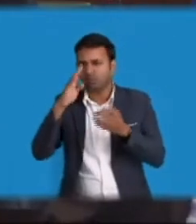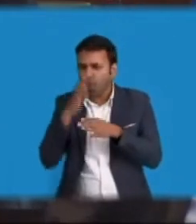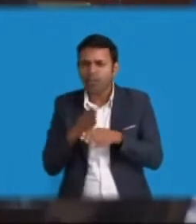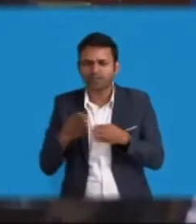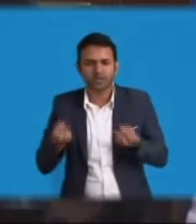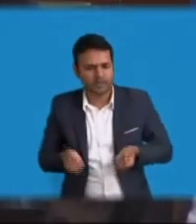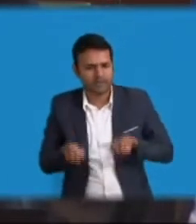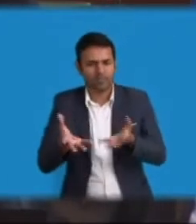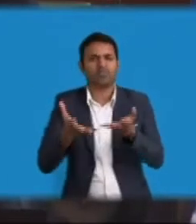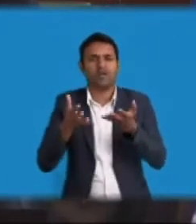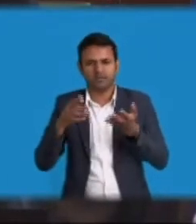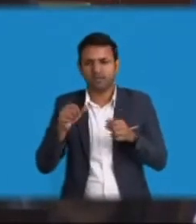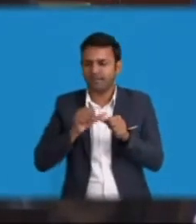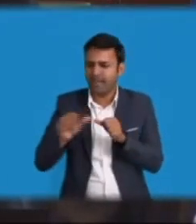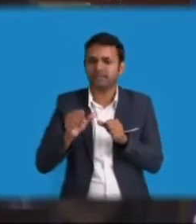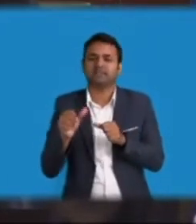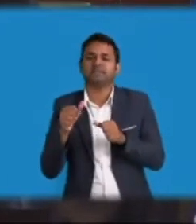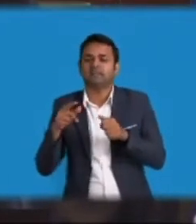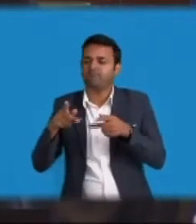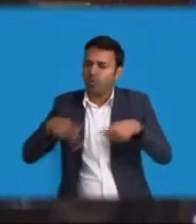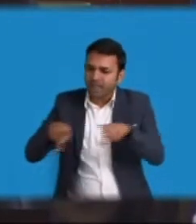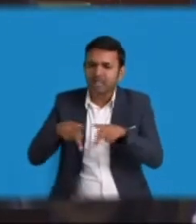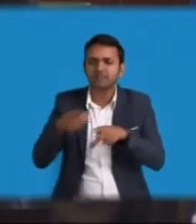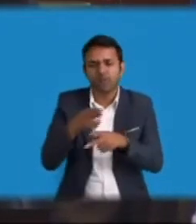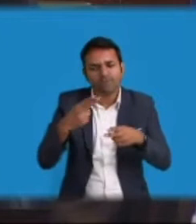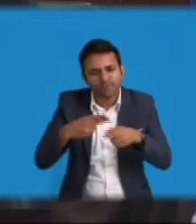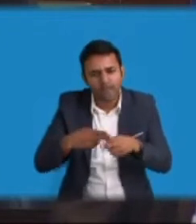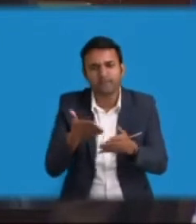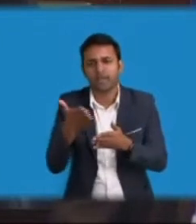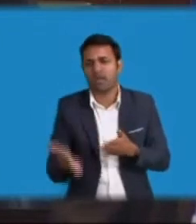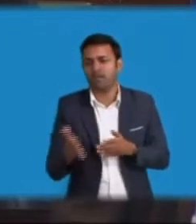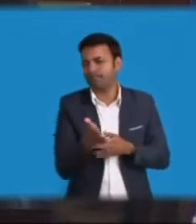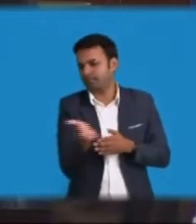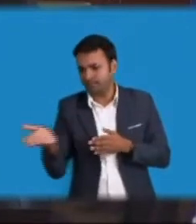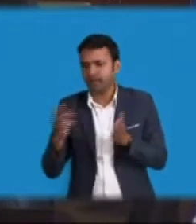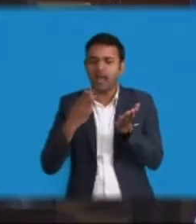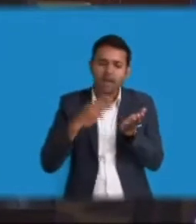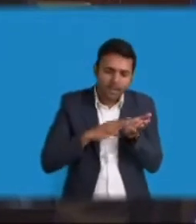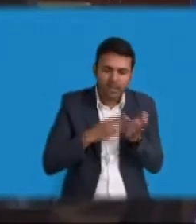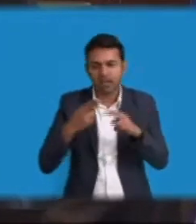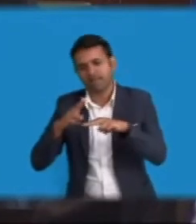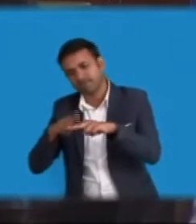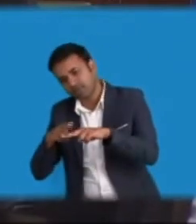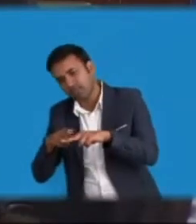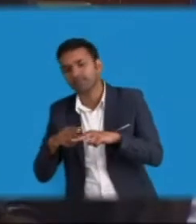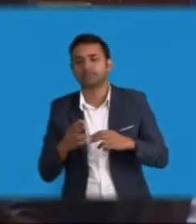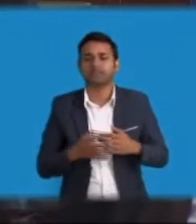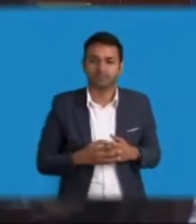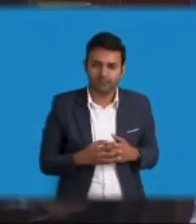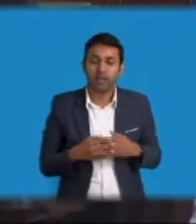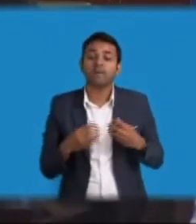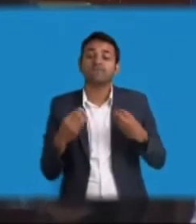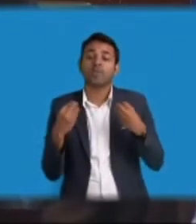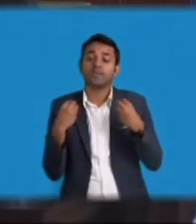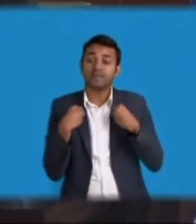market vendors. Madam Speaker, in addition, the process of getting a business license has been streamlined with municipal